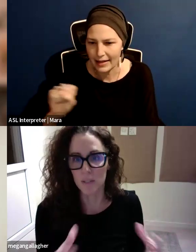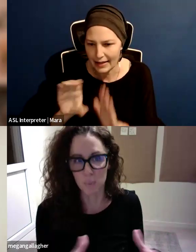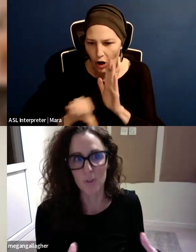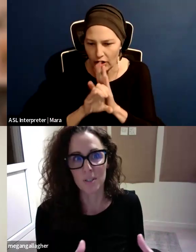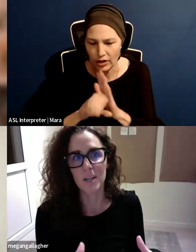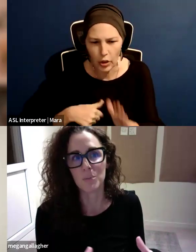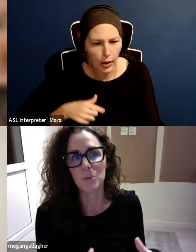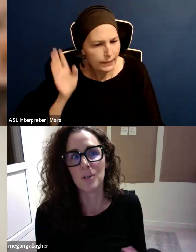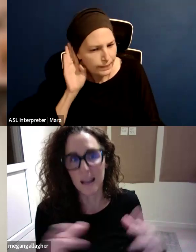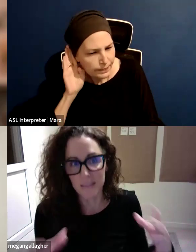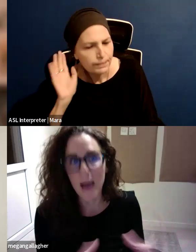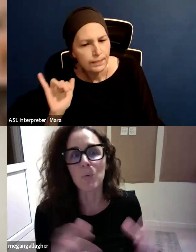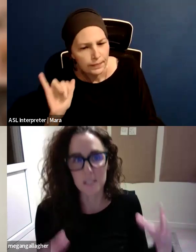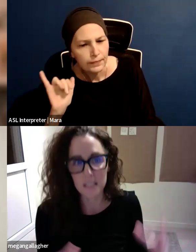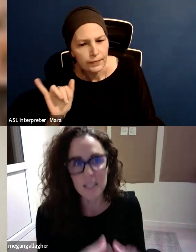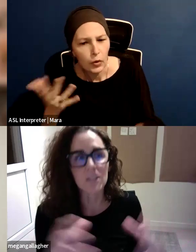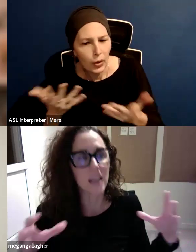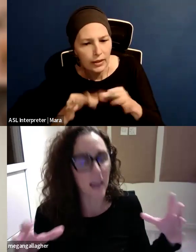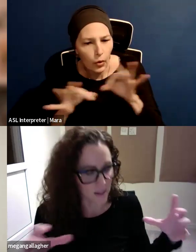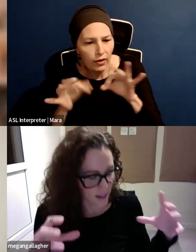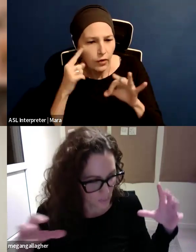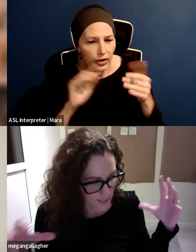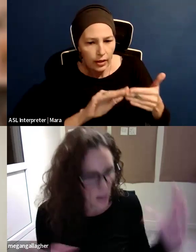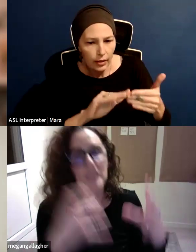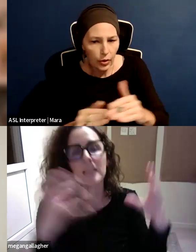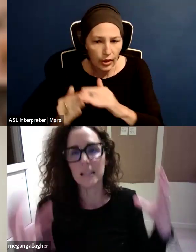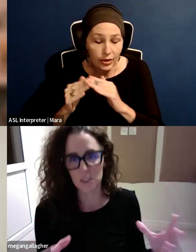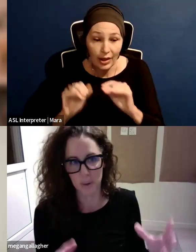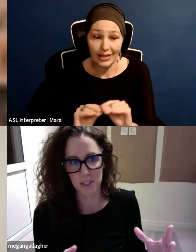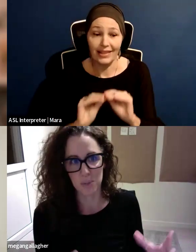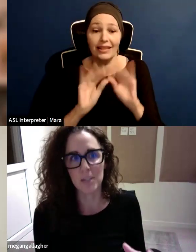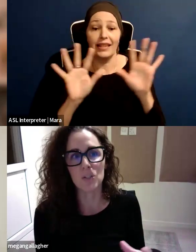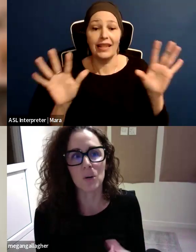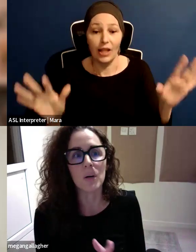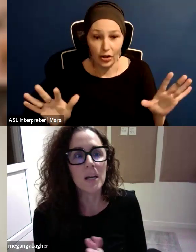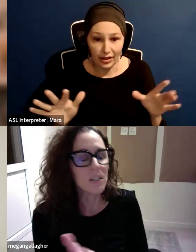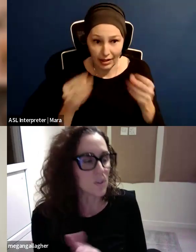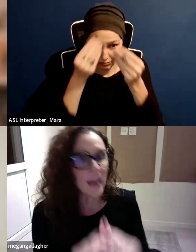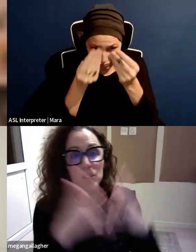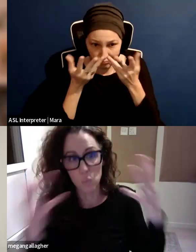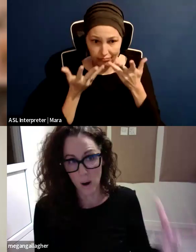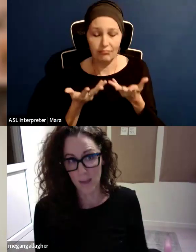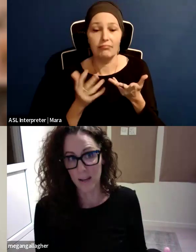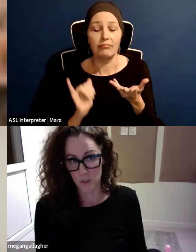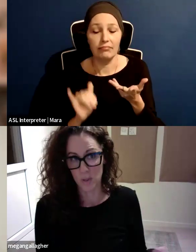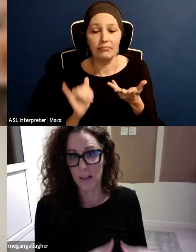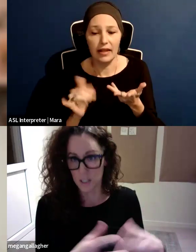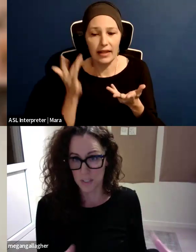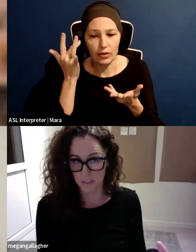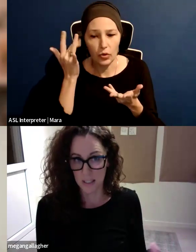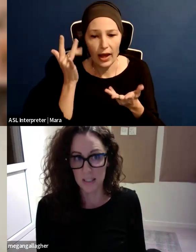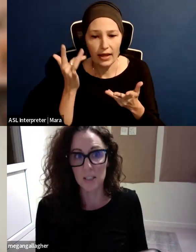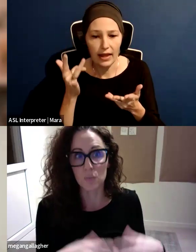about what's important to that community, and that was clearly and resoundingly expressed to me. So that's why that